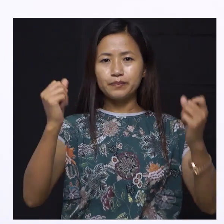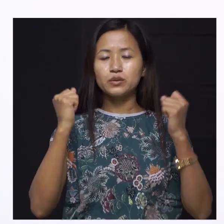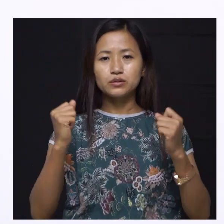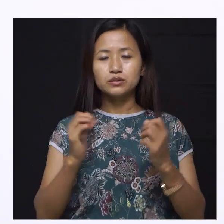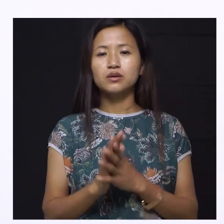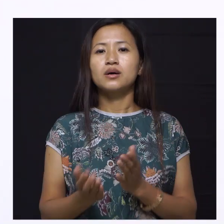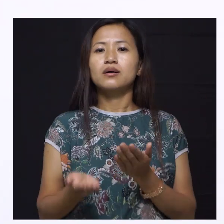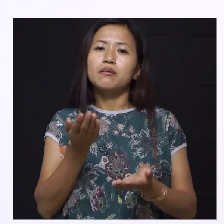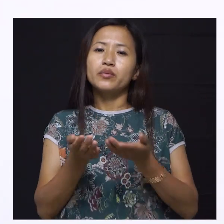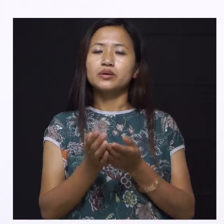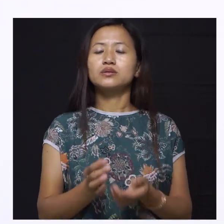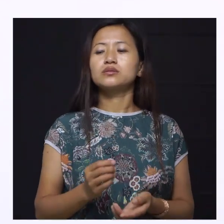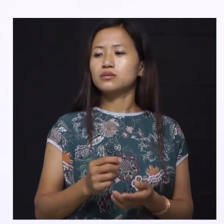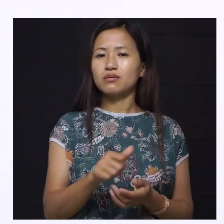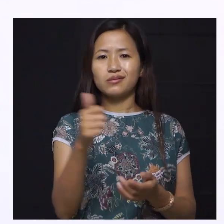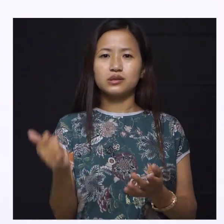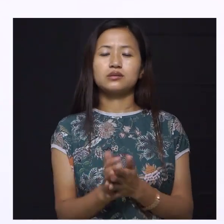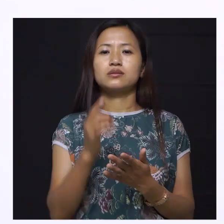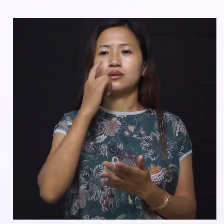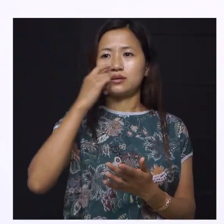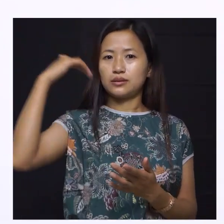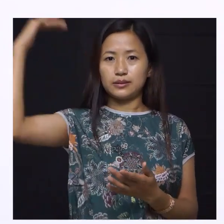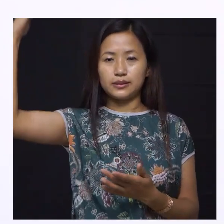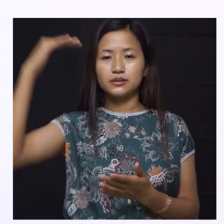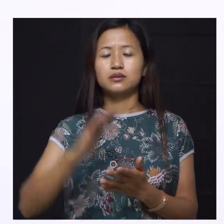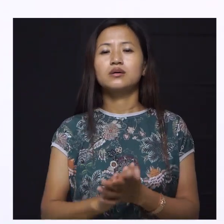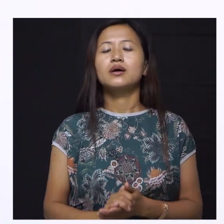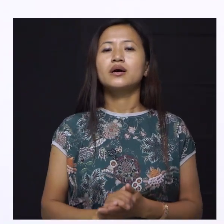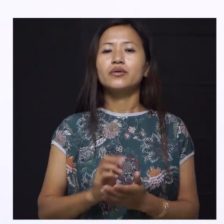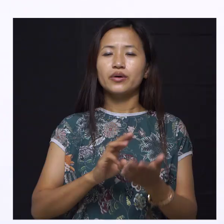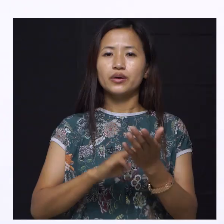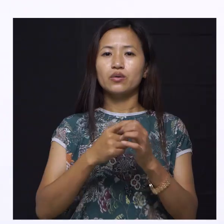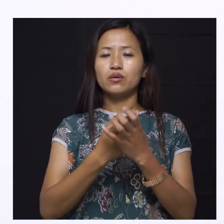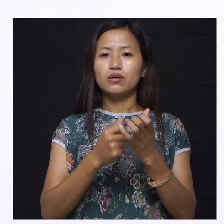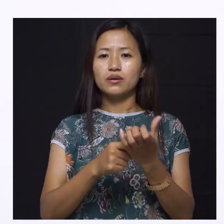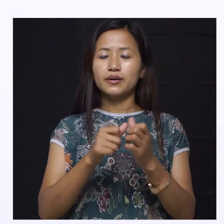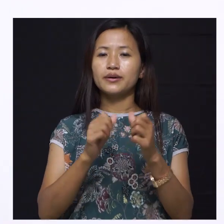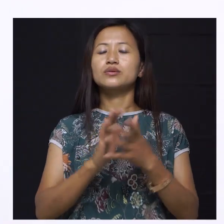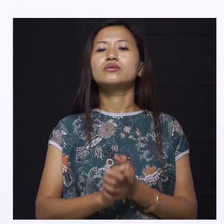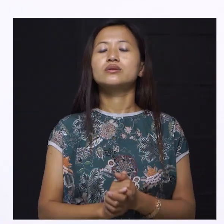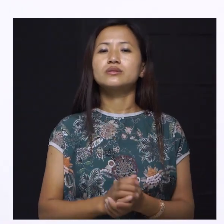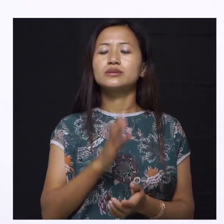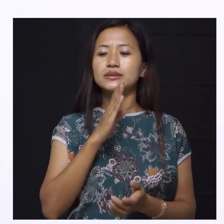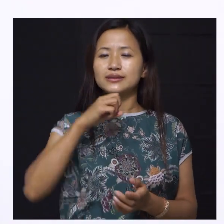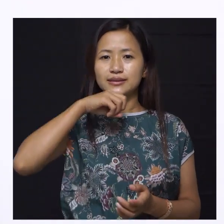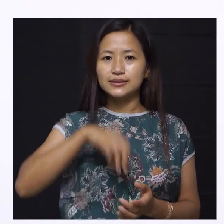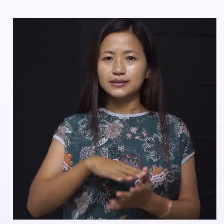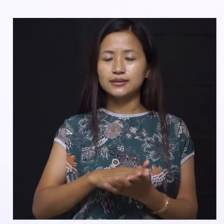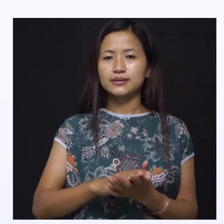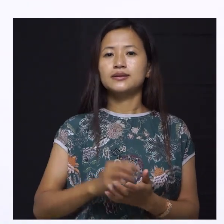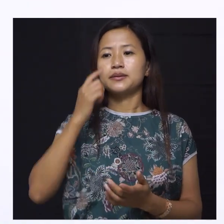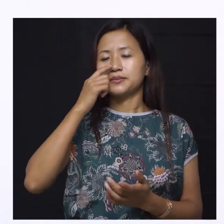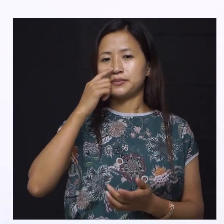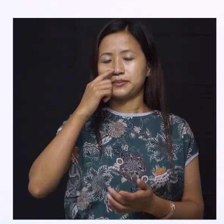as compared to the other ladies. And Nora will be the younger daughter of the family. So altogether, we have